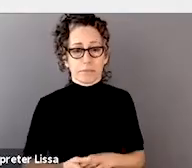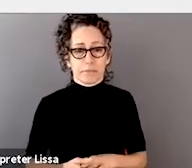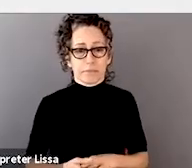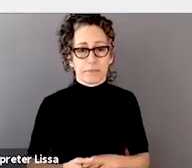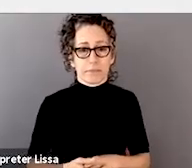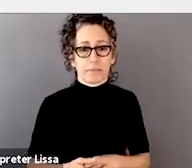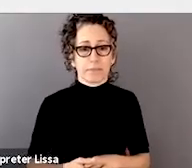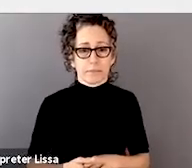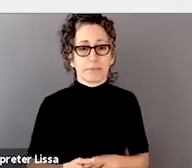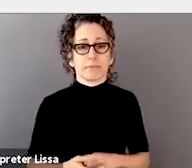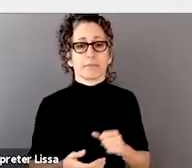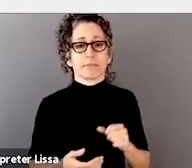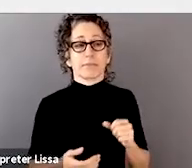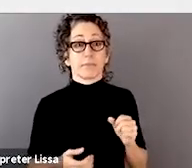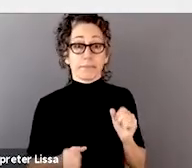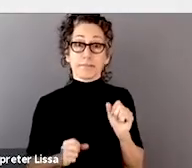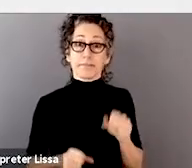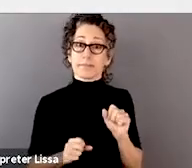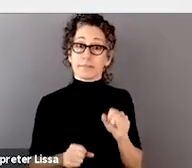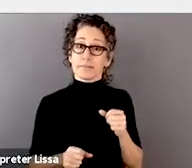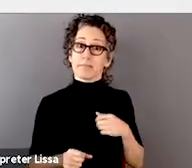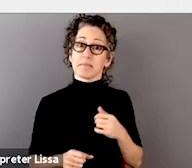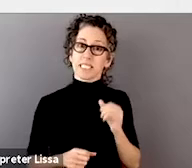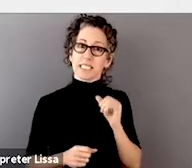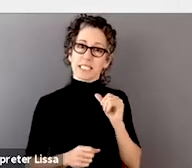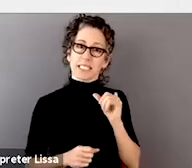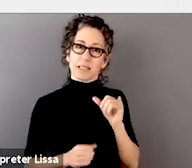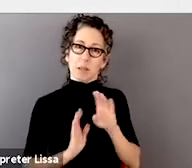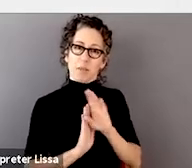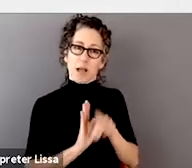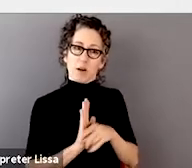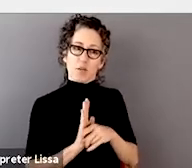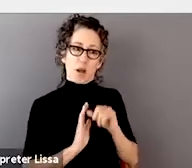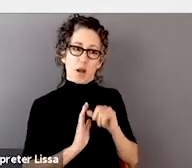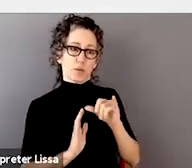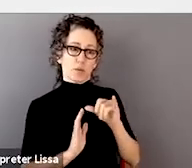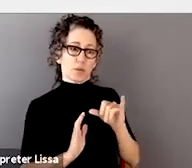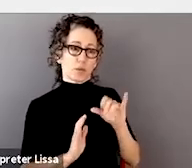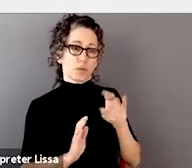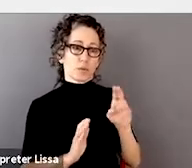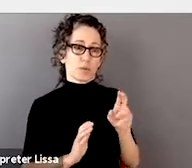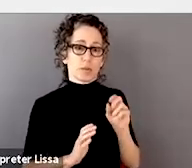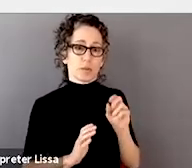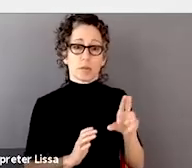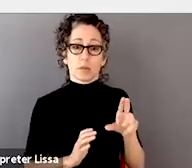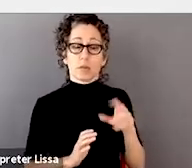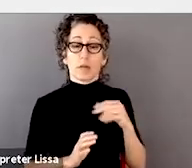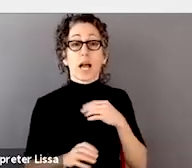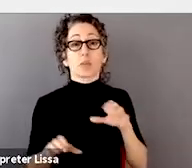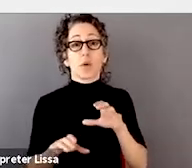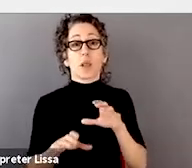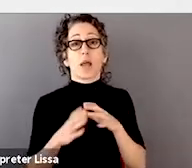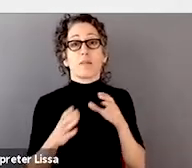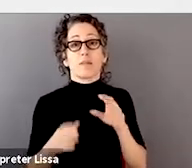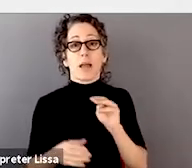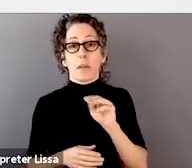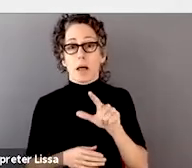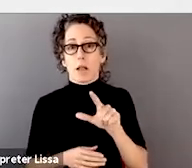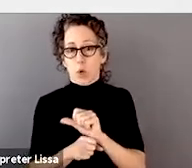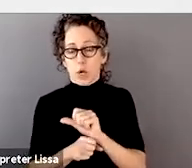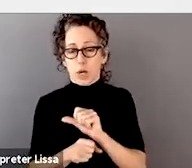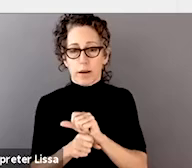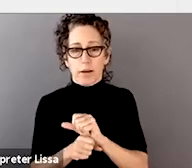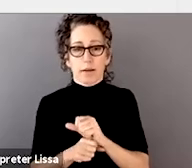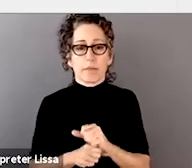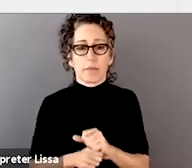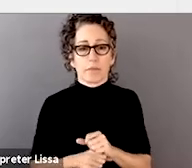Yeah, so I have a very similar background to Hima in that I also work in interpretable ML or explainable ML. And